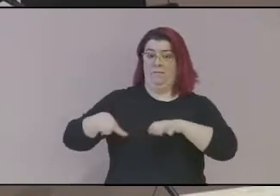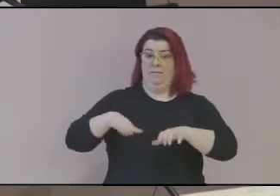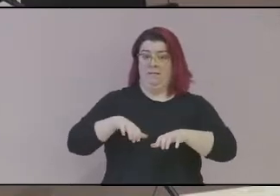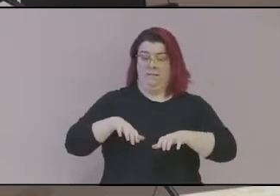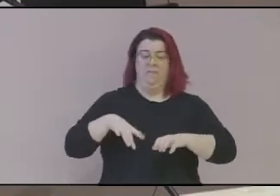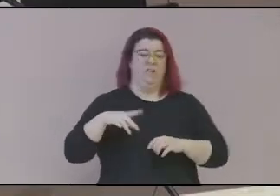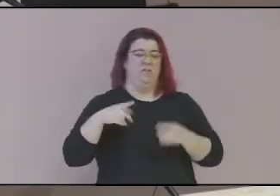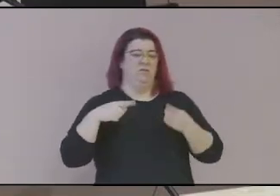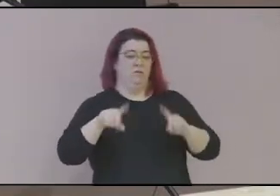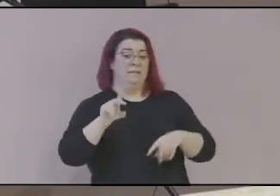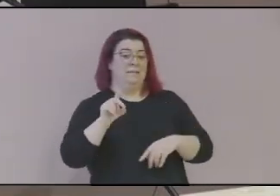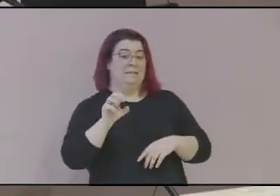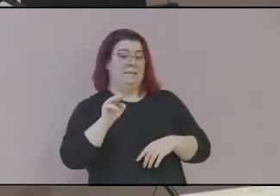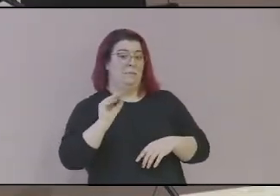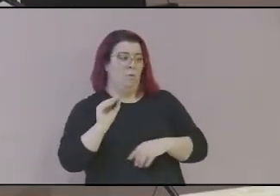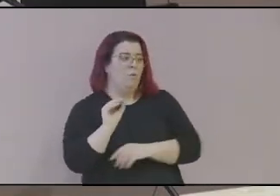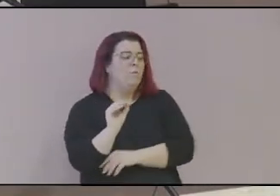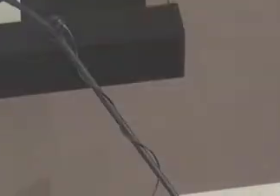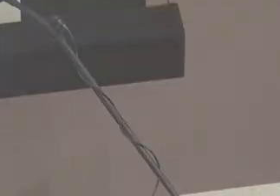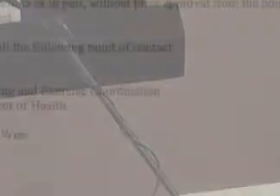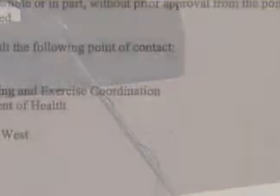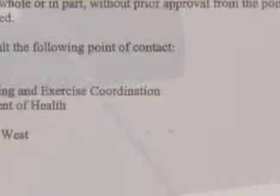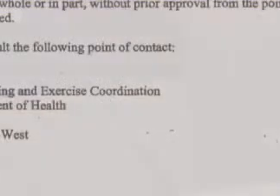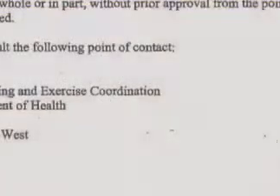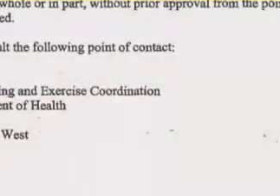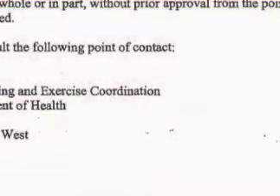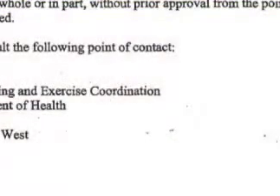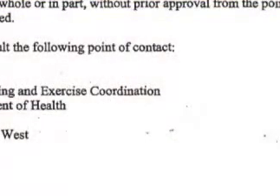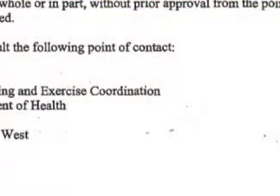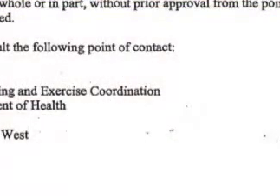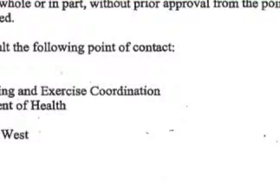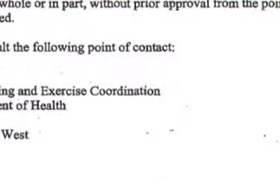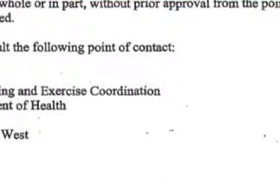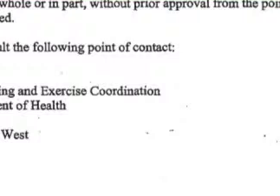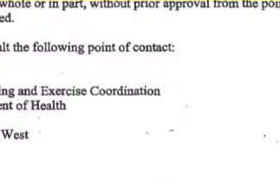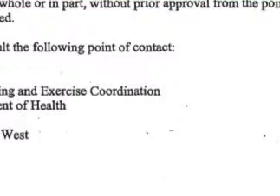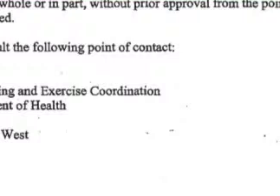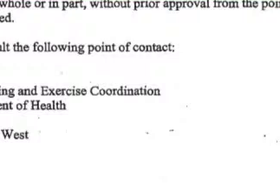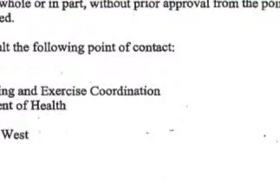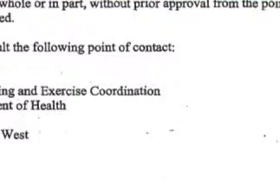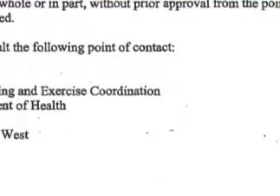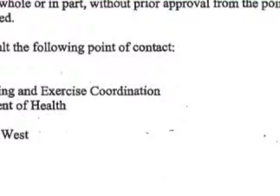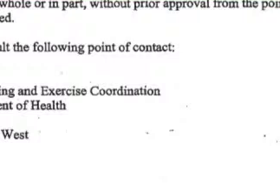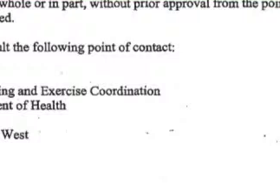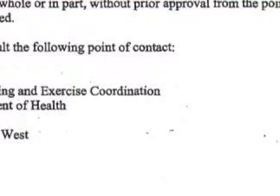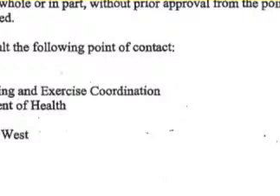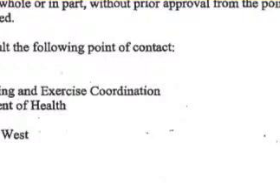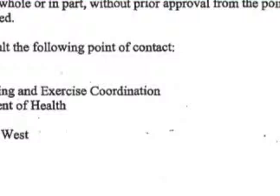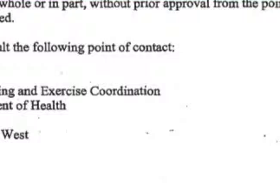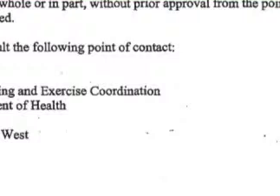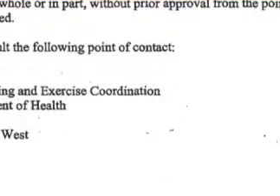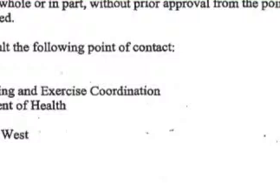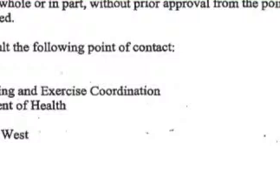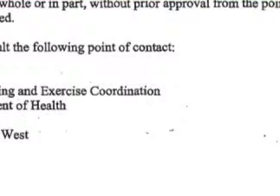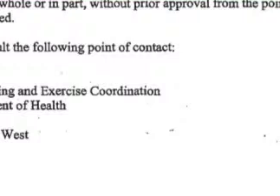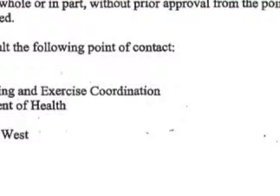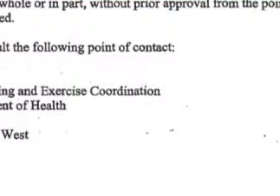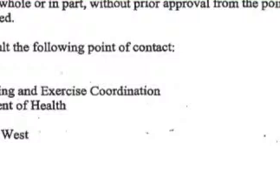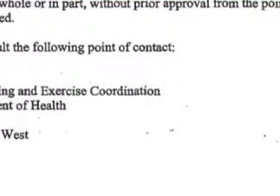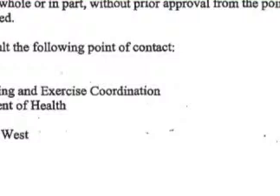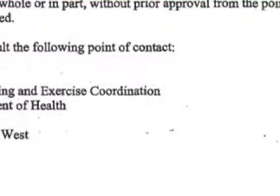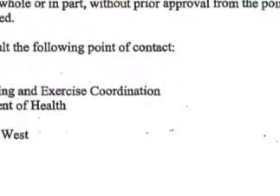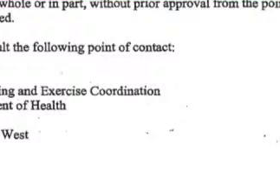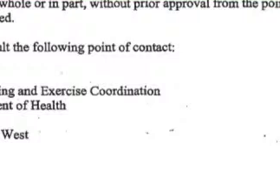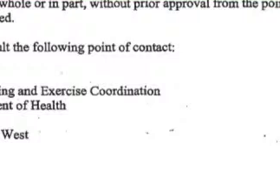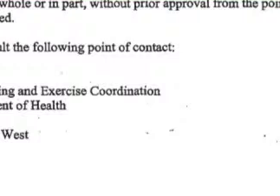demo of the guidelines at the New York Presbyterian Hospital. I'm picturing here just a couple of pages of the big packet